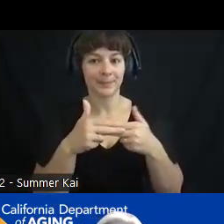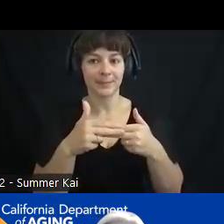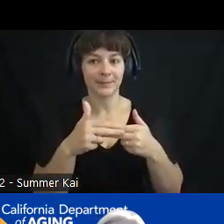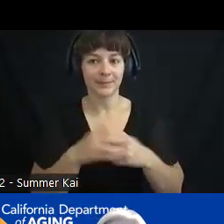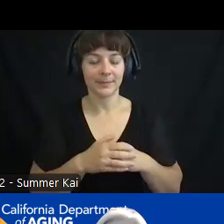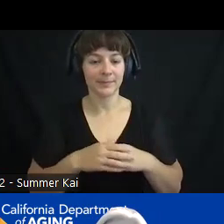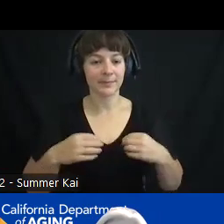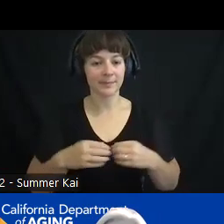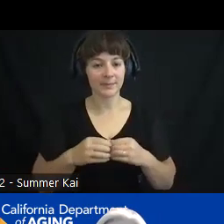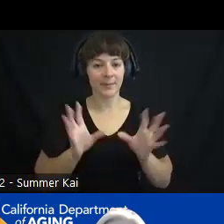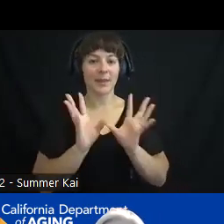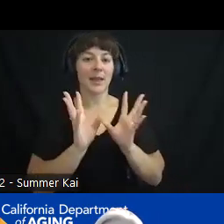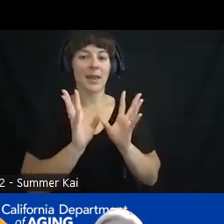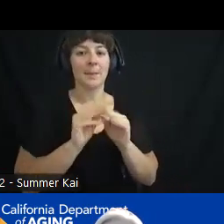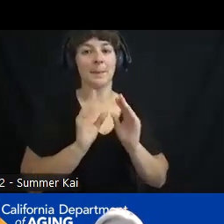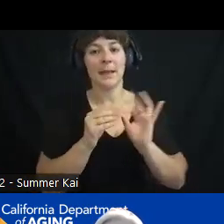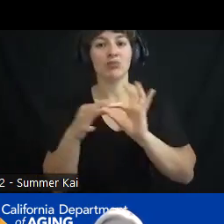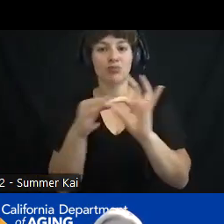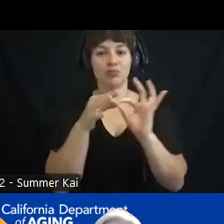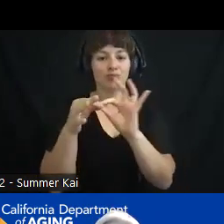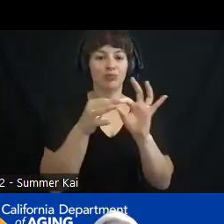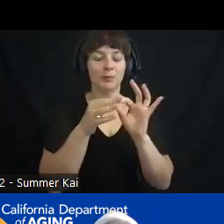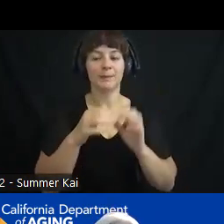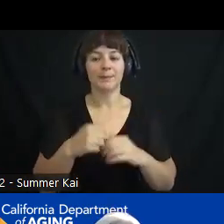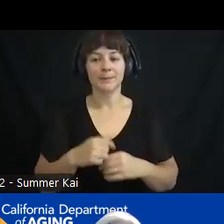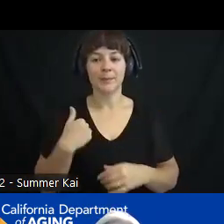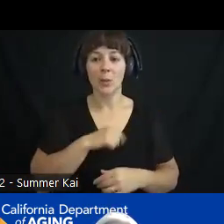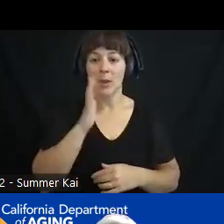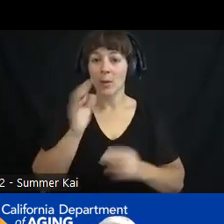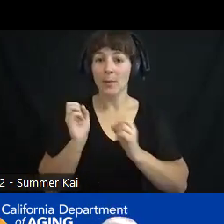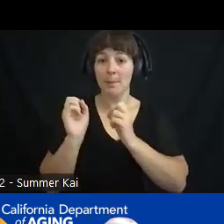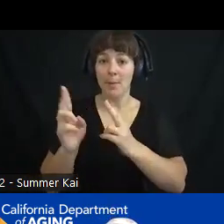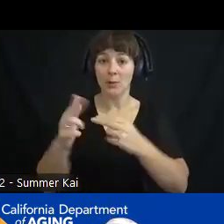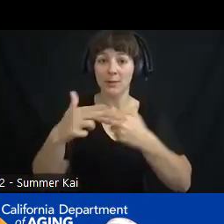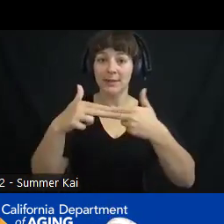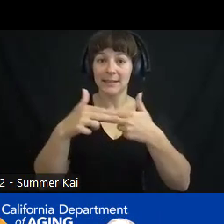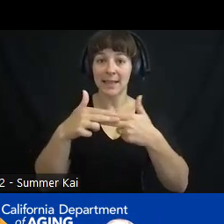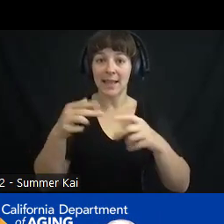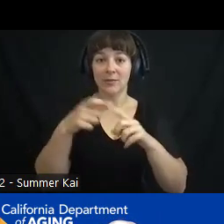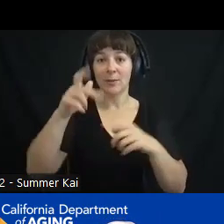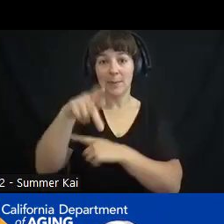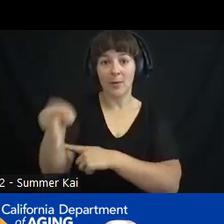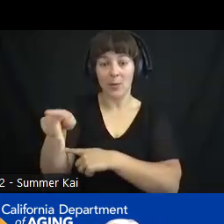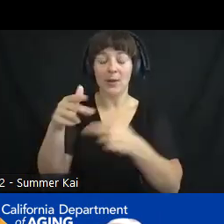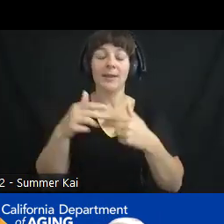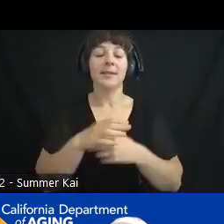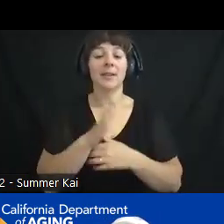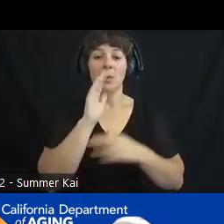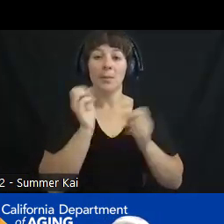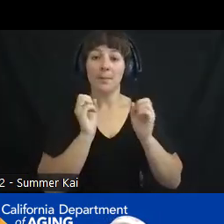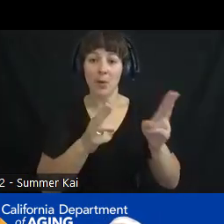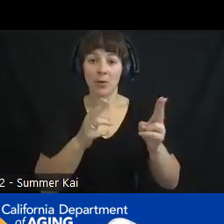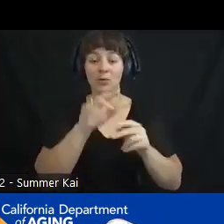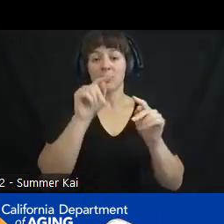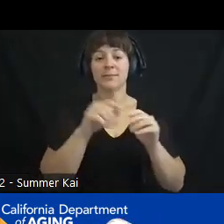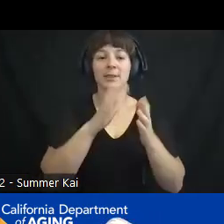Meeting logistics. We will be posting the slides, the PowerPoint slides, the transcript of this